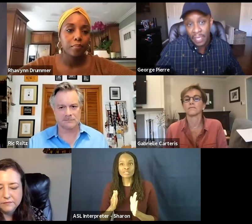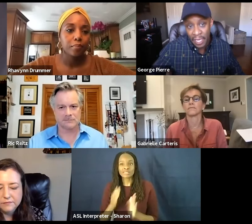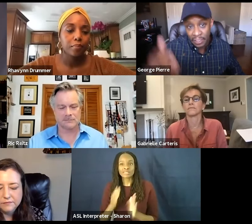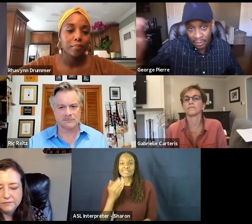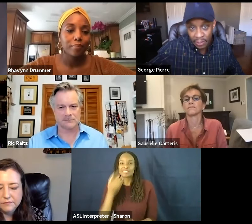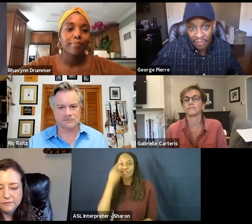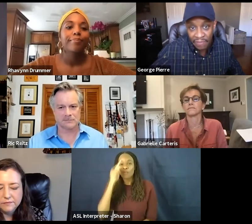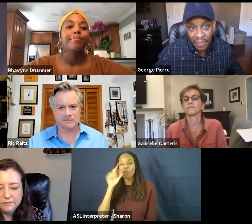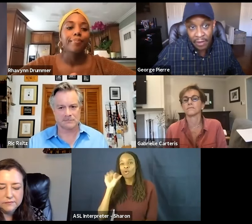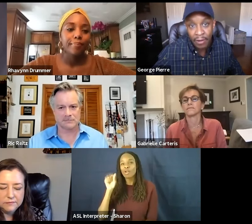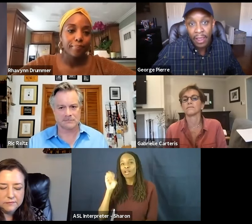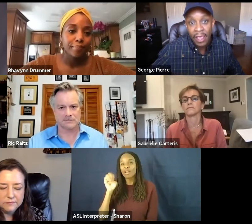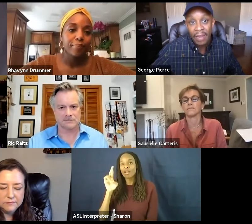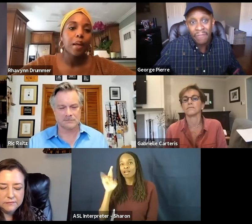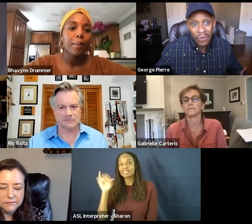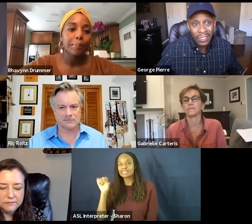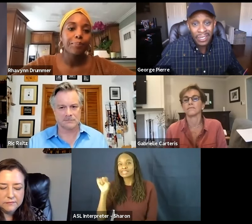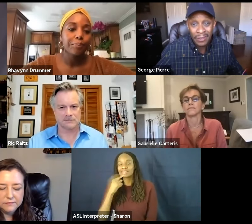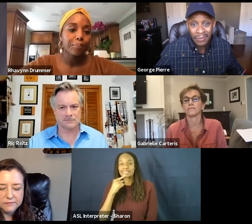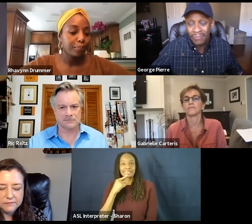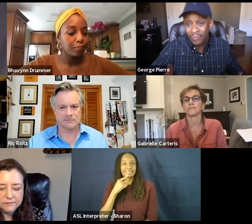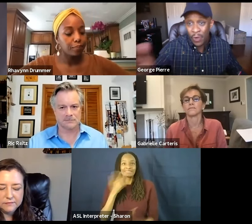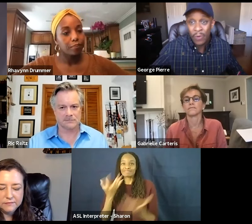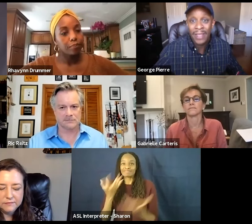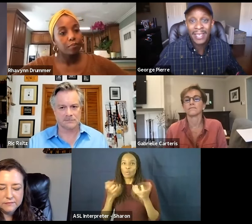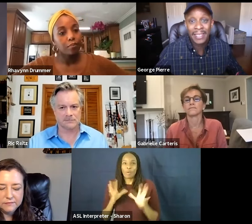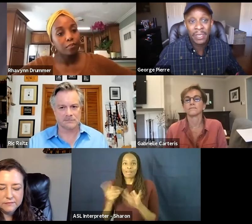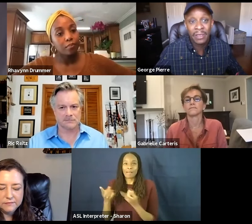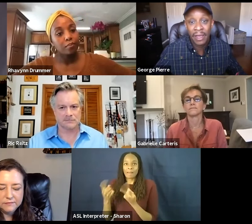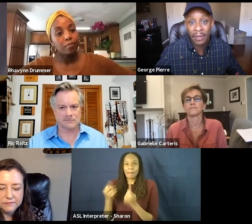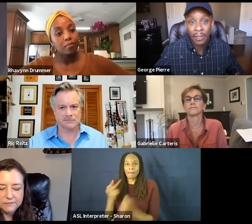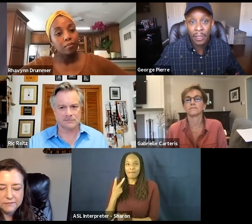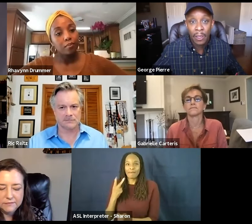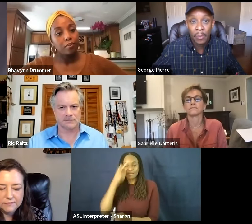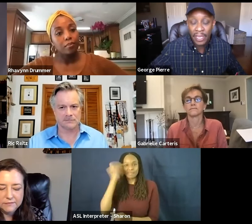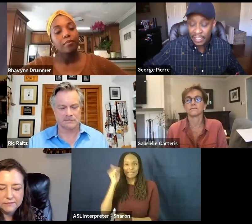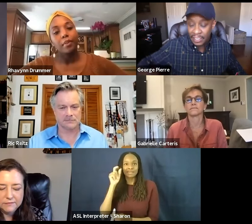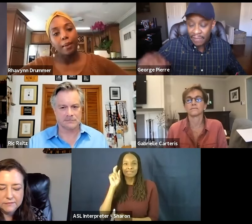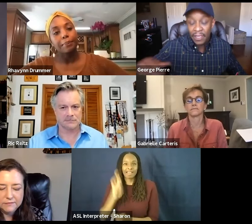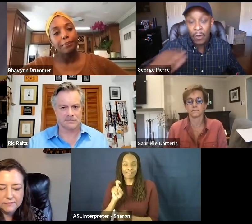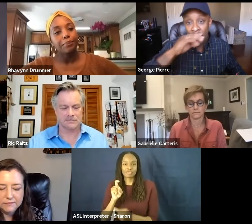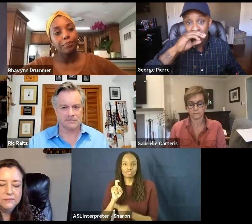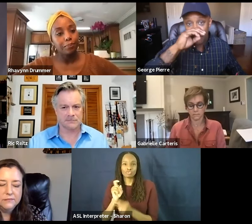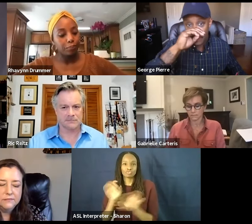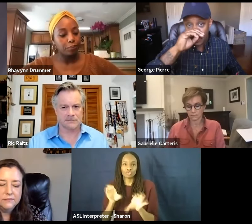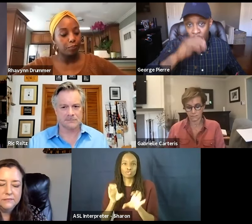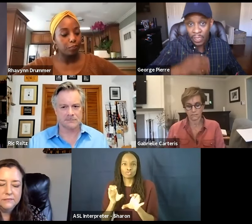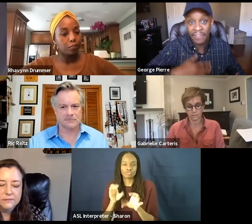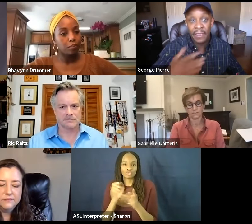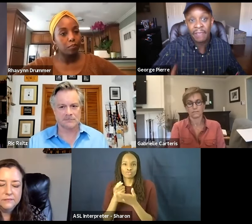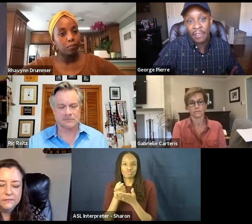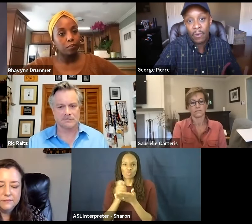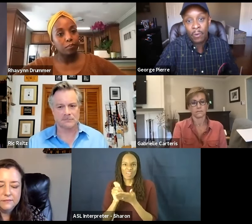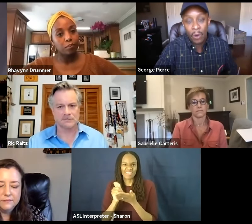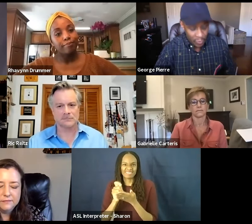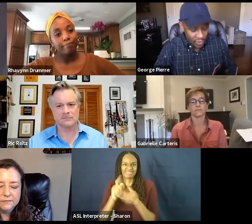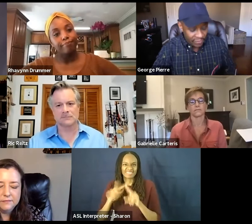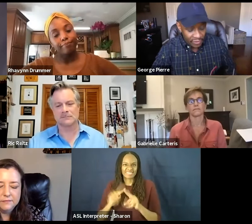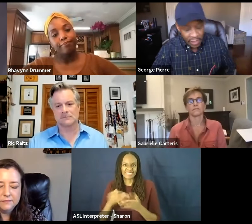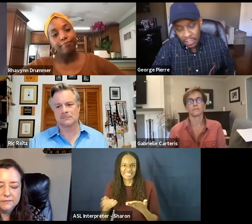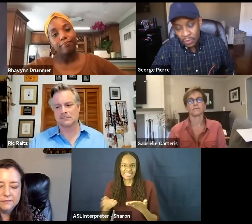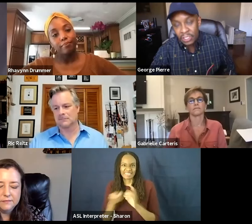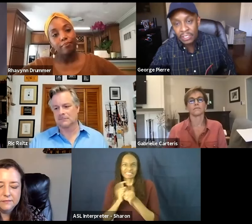back because of the fear. And unfortunately, rewrites had to be done. But it's definitely on the individual if they want to work.